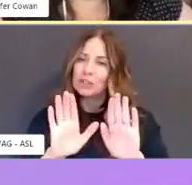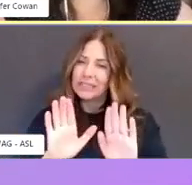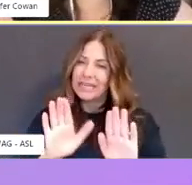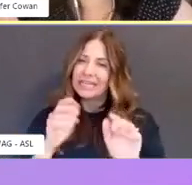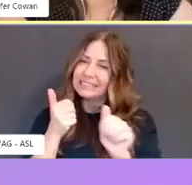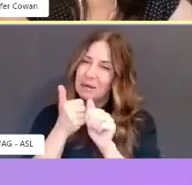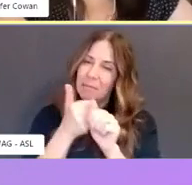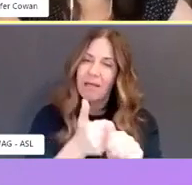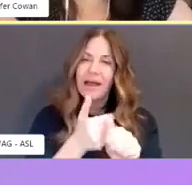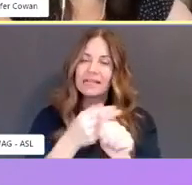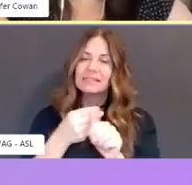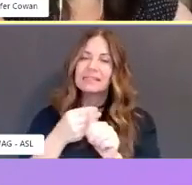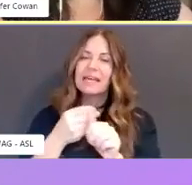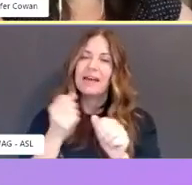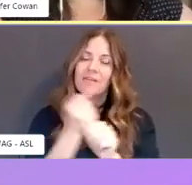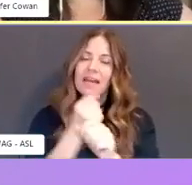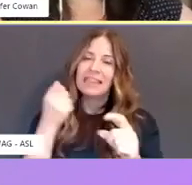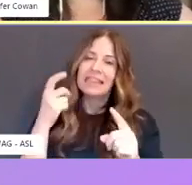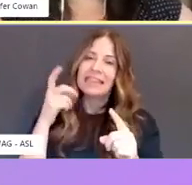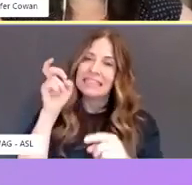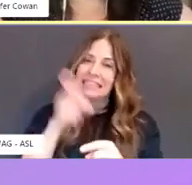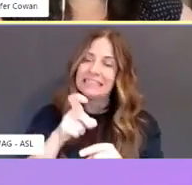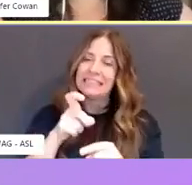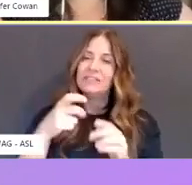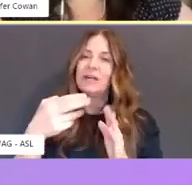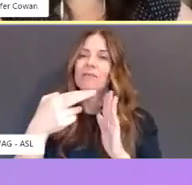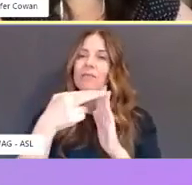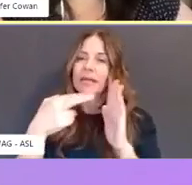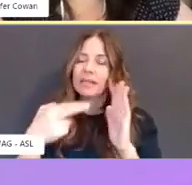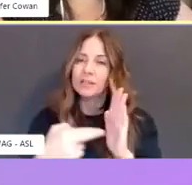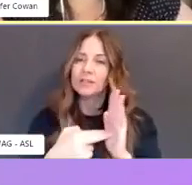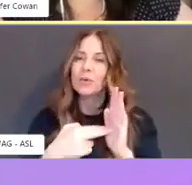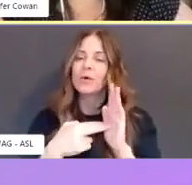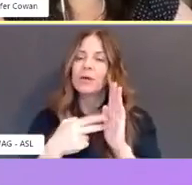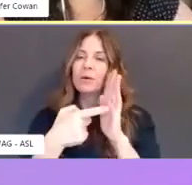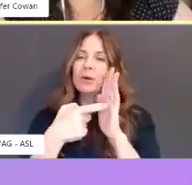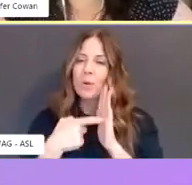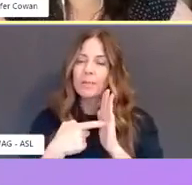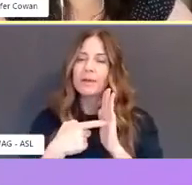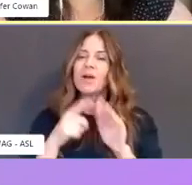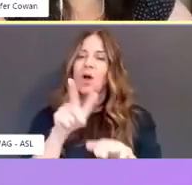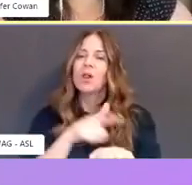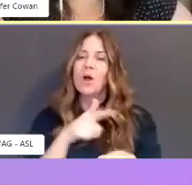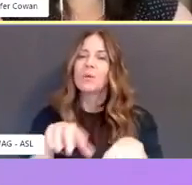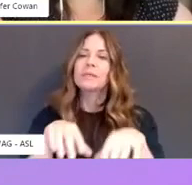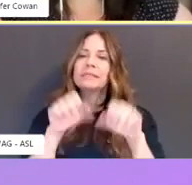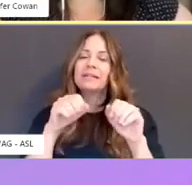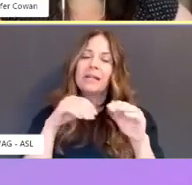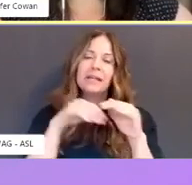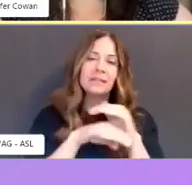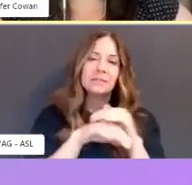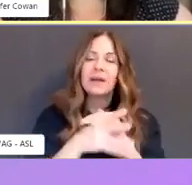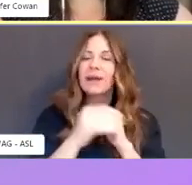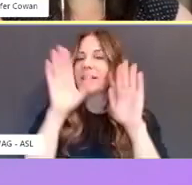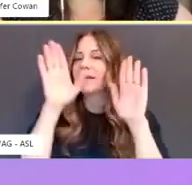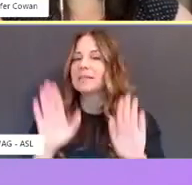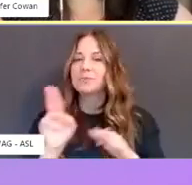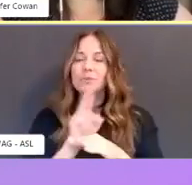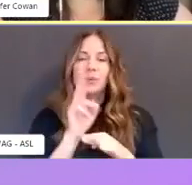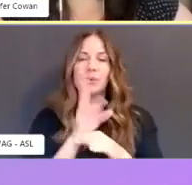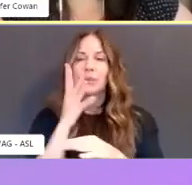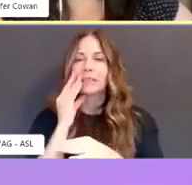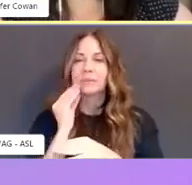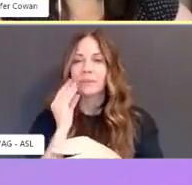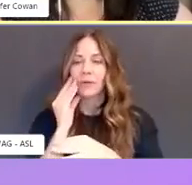and fighting the need to meet regulatory requirements, the longer it's going to take to build an accessible and exceptional user